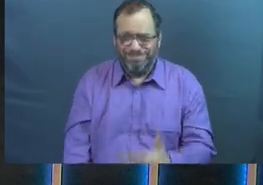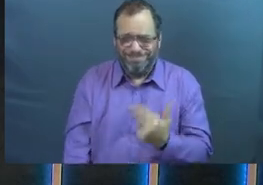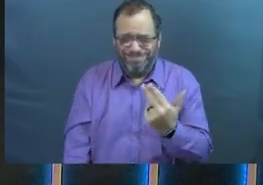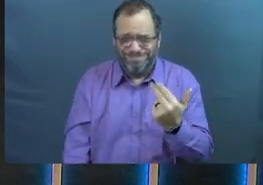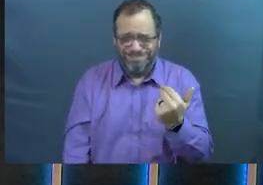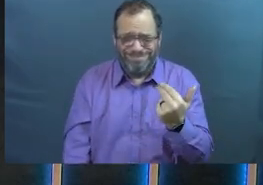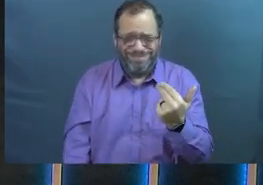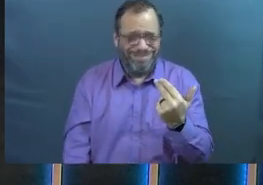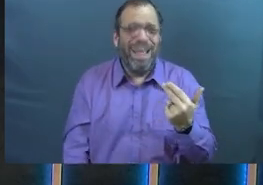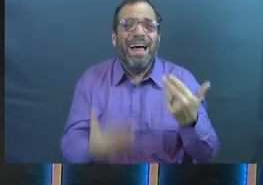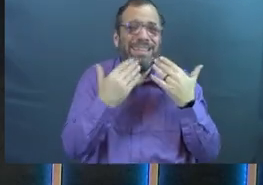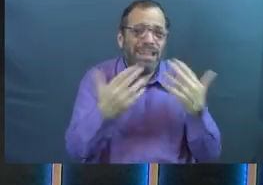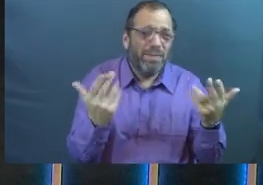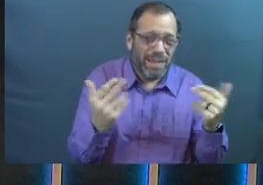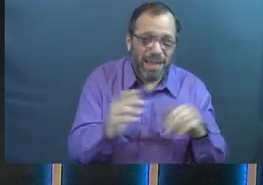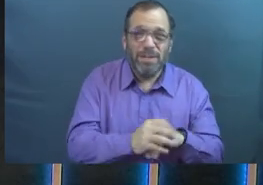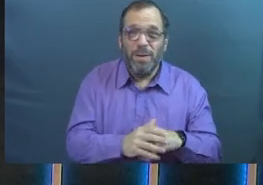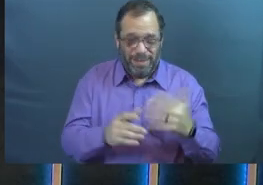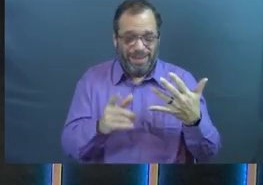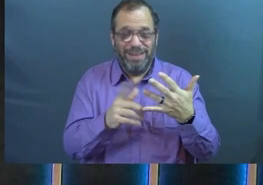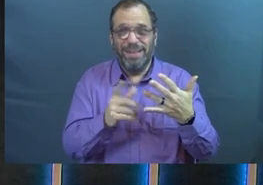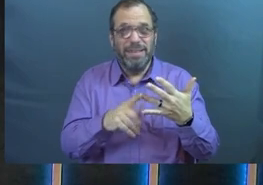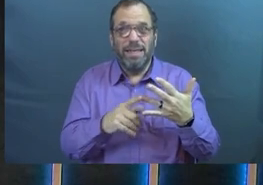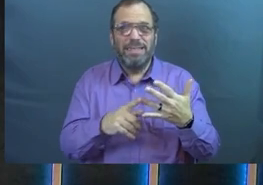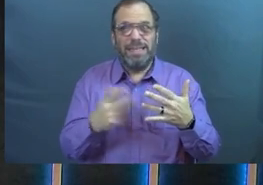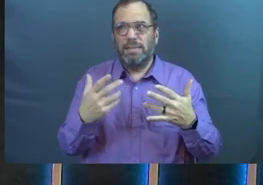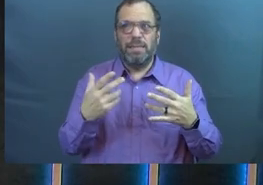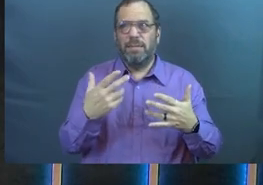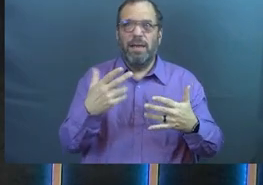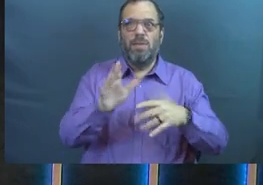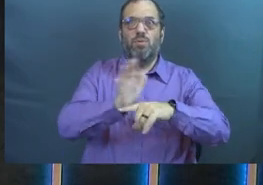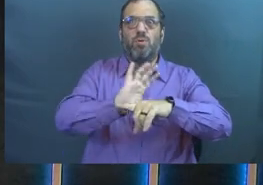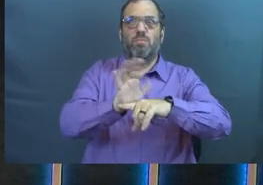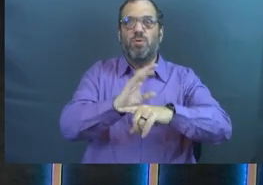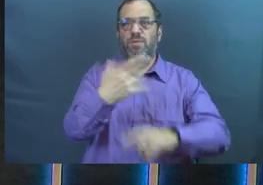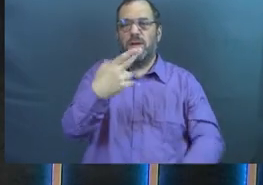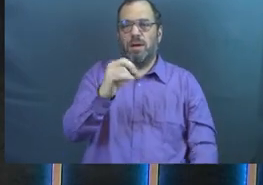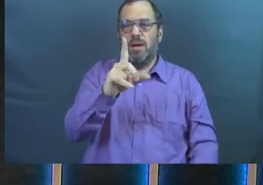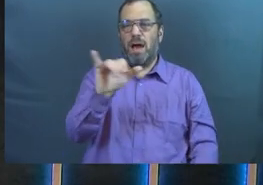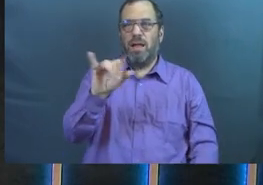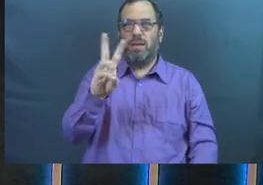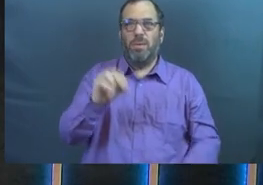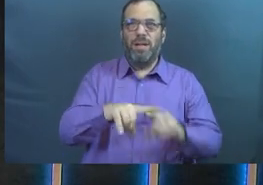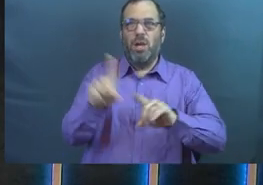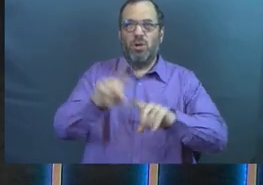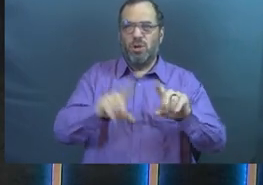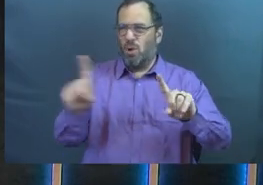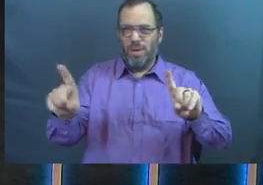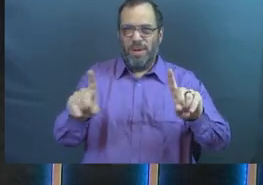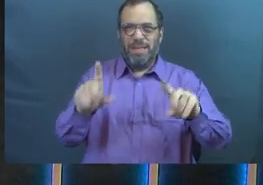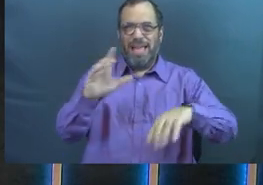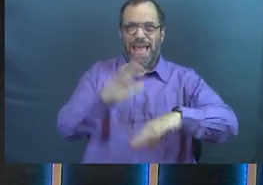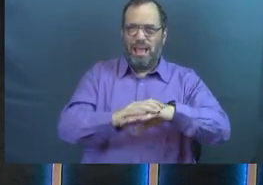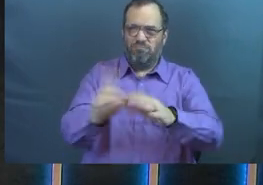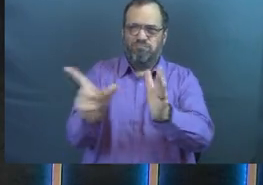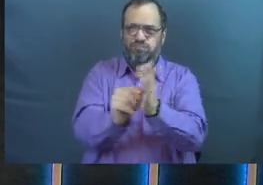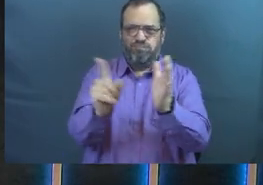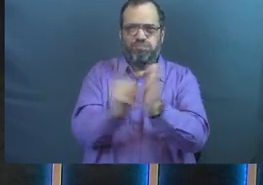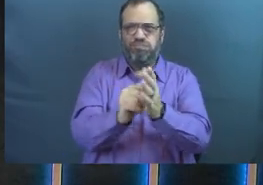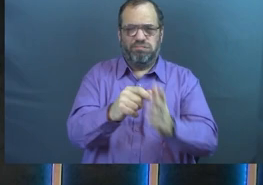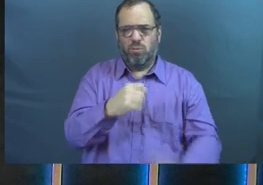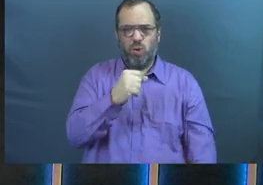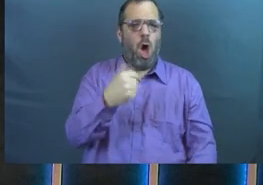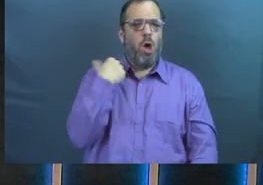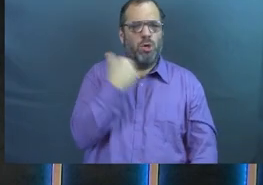I appreciate those laughs, right? Because this is the big Hollywood thing, right? Like, we get the two stars and they put up the press release, and the press